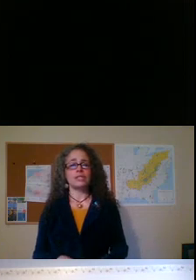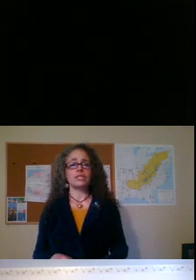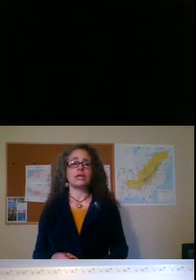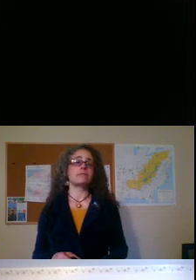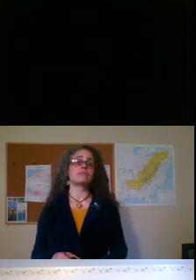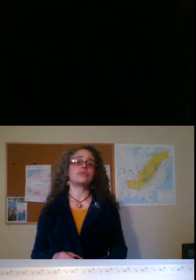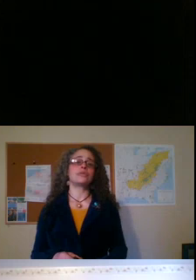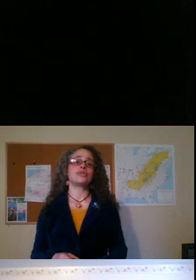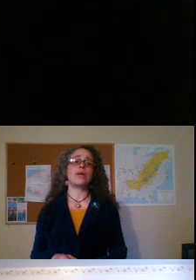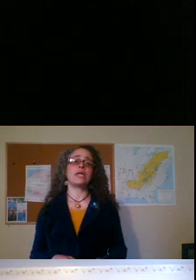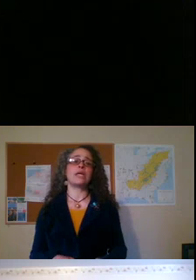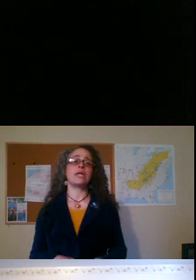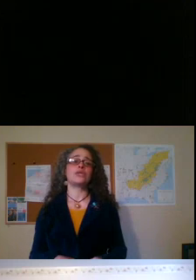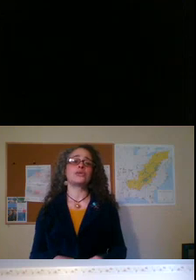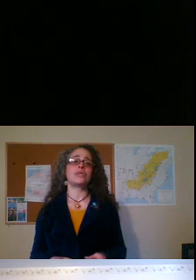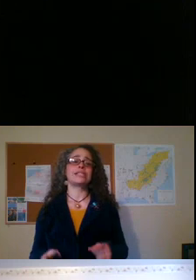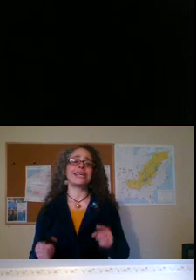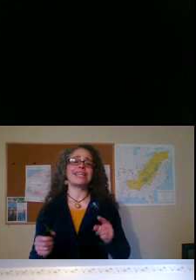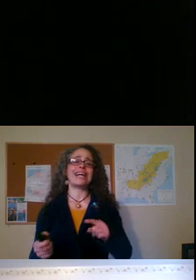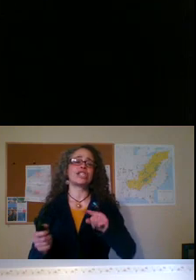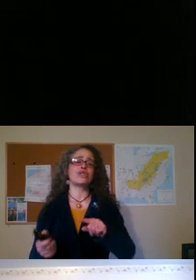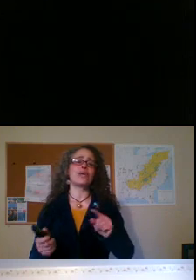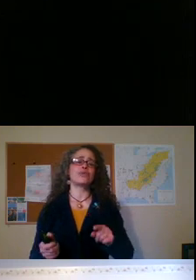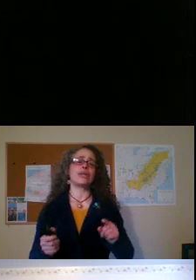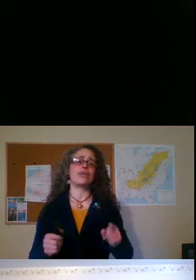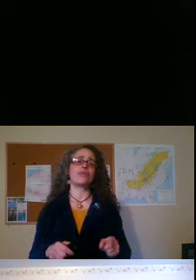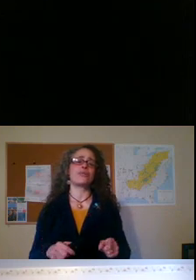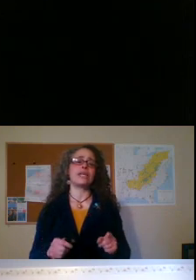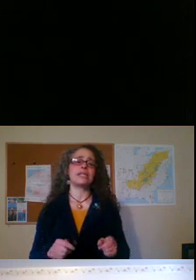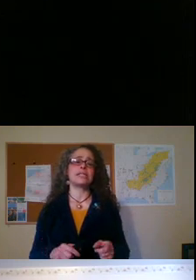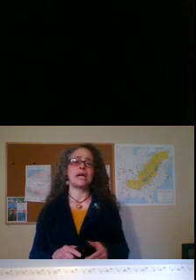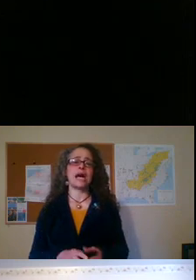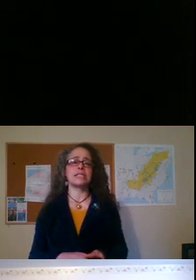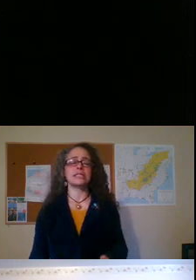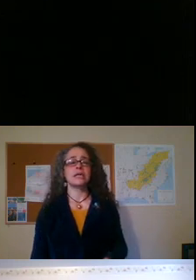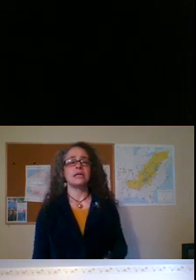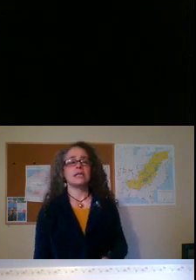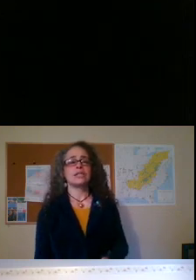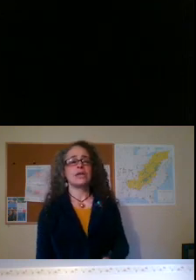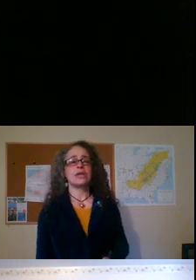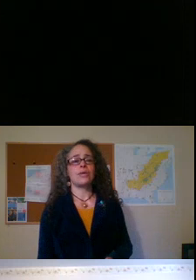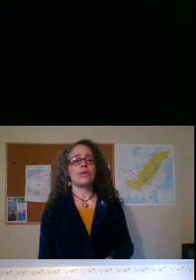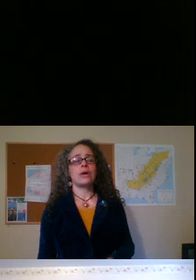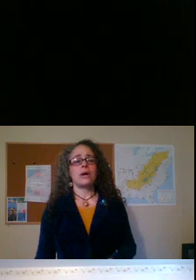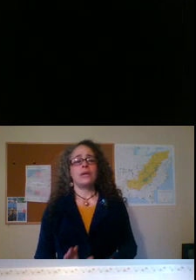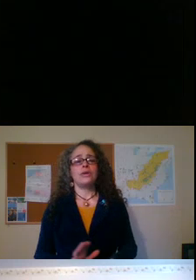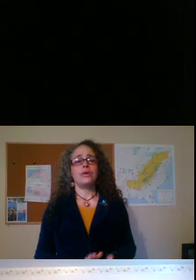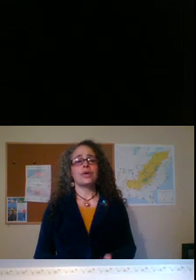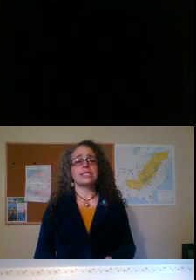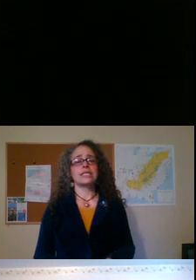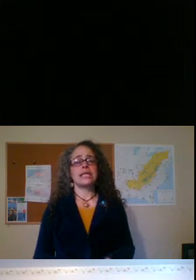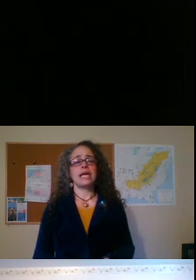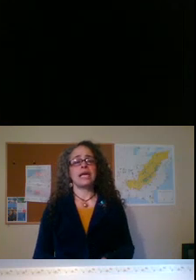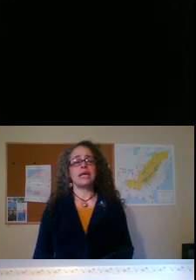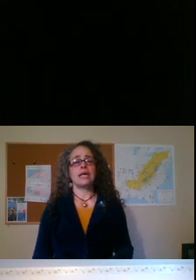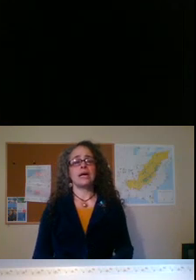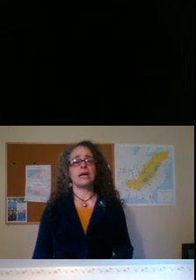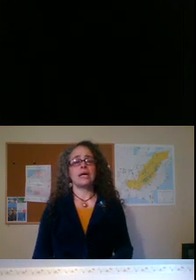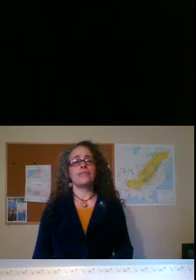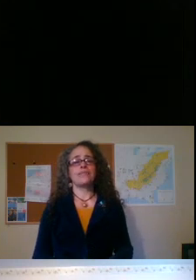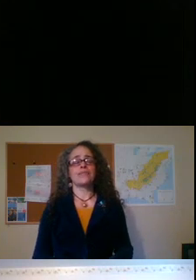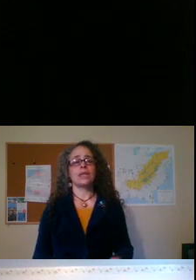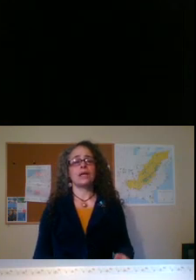And here are just some it's actually 2023 stats. So New York